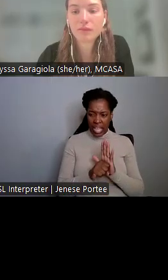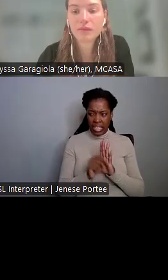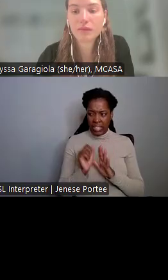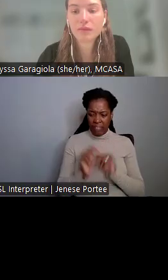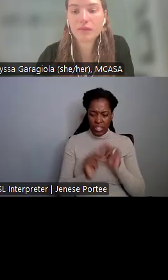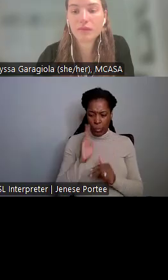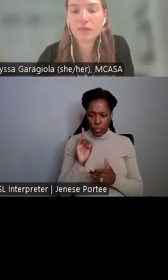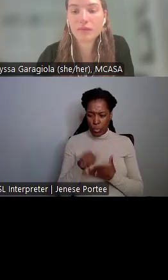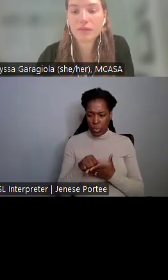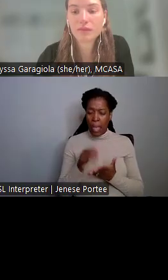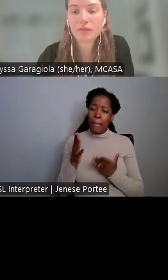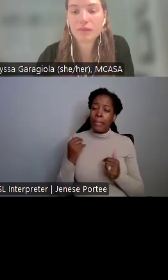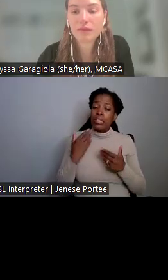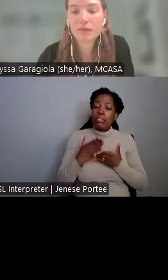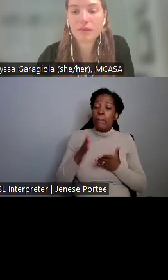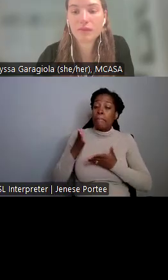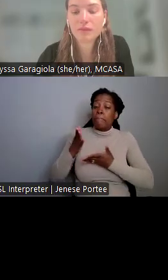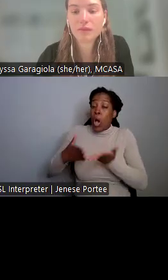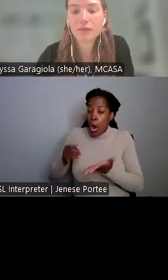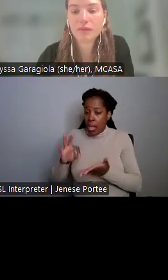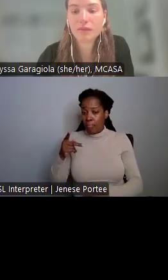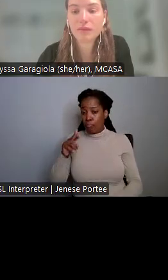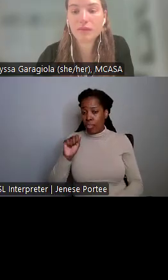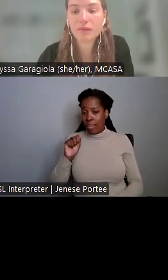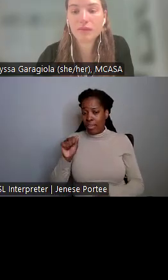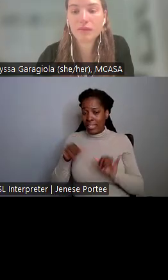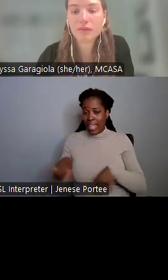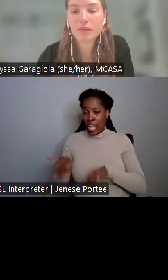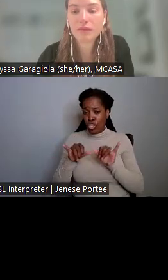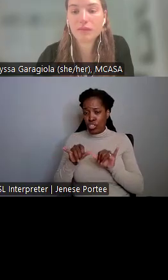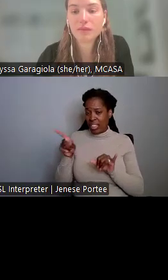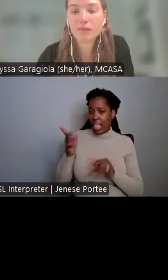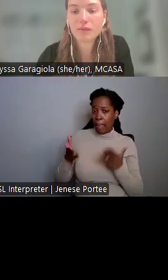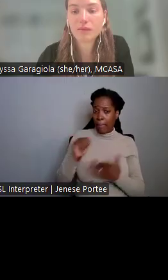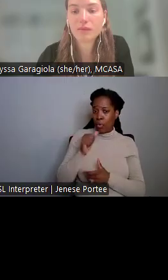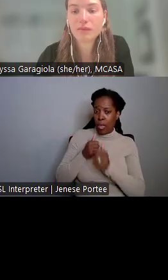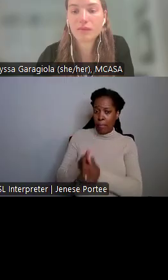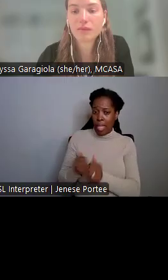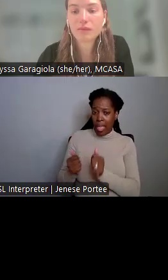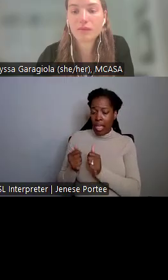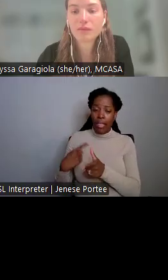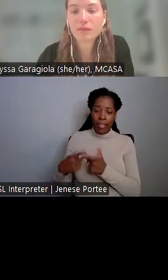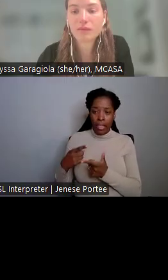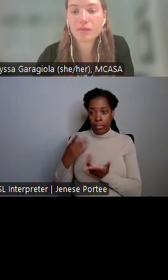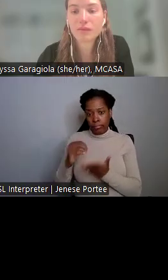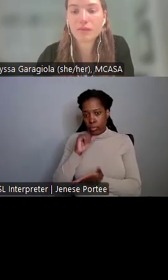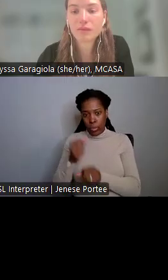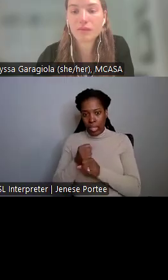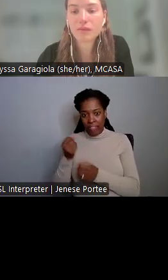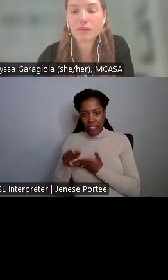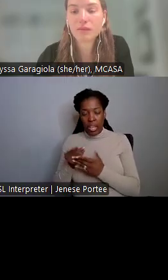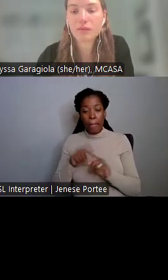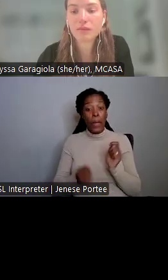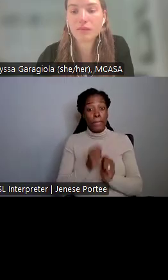PREA standards that they might not comply with and then not get funding. But most of them want and